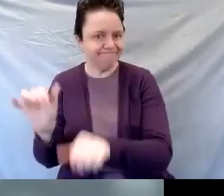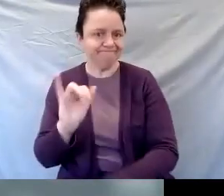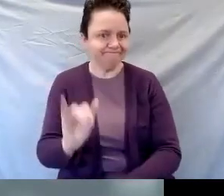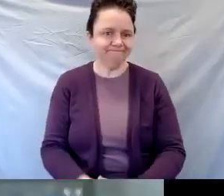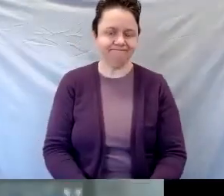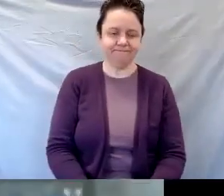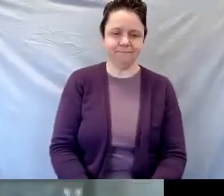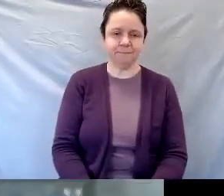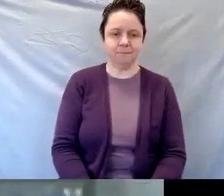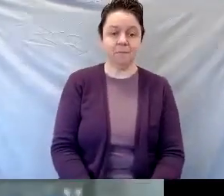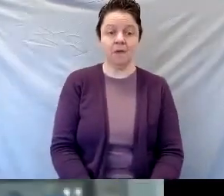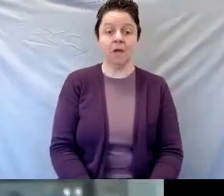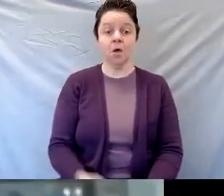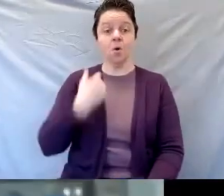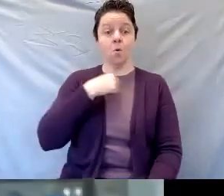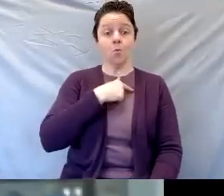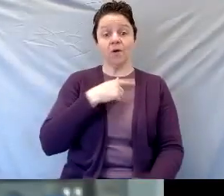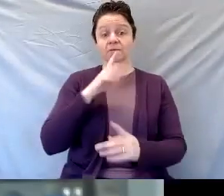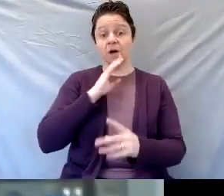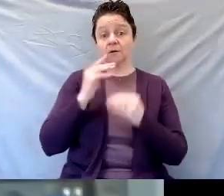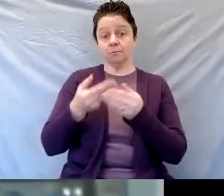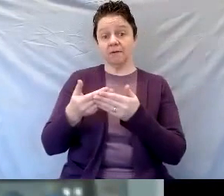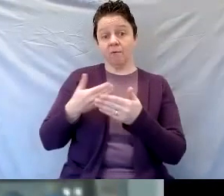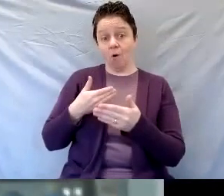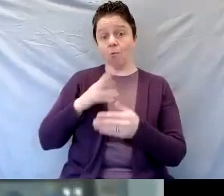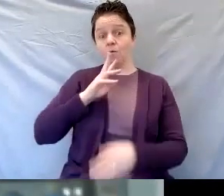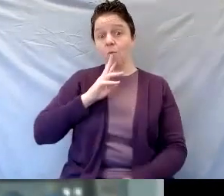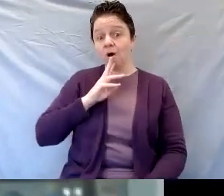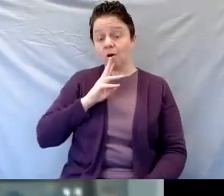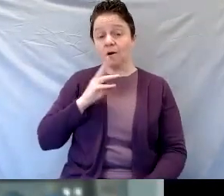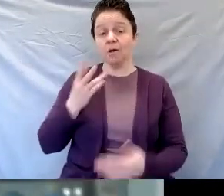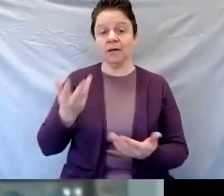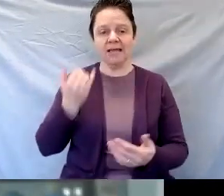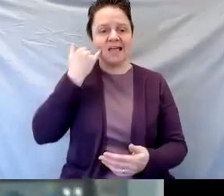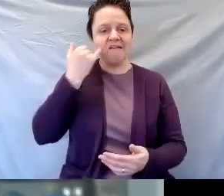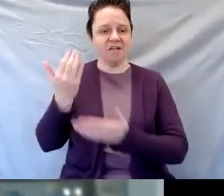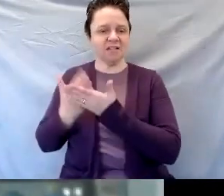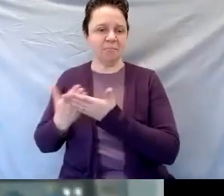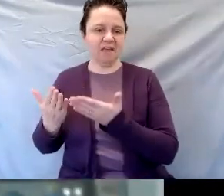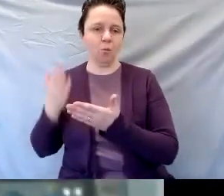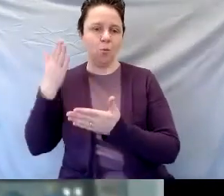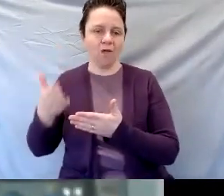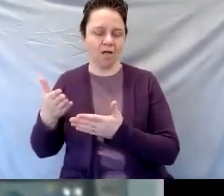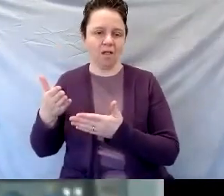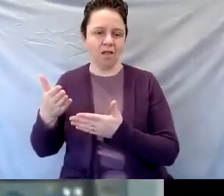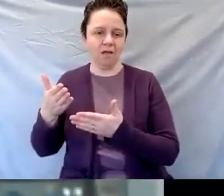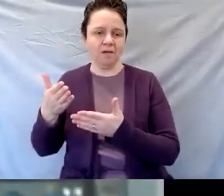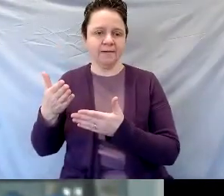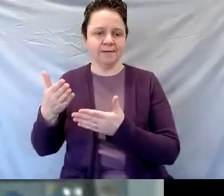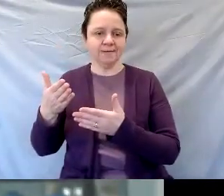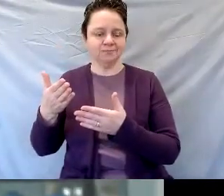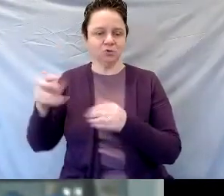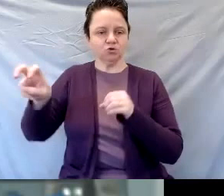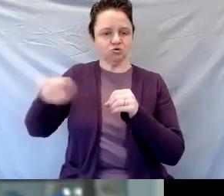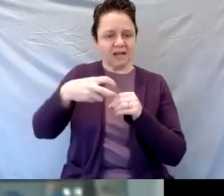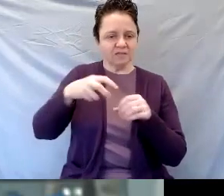Okay. We've talked before with water and being, if something is going to go into a cell, it's